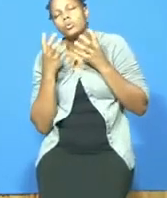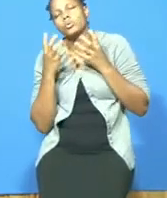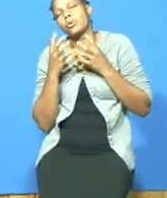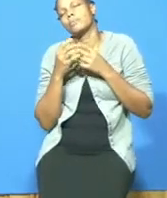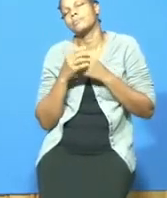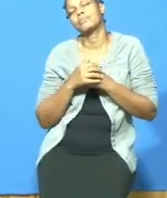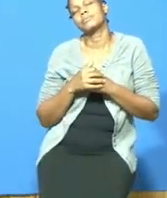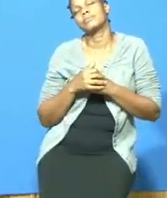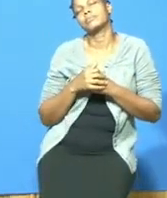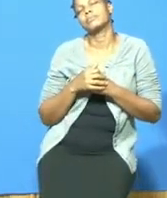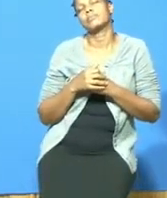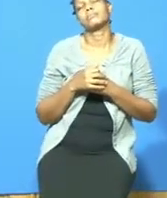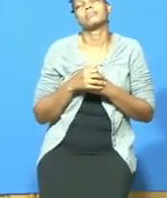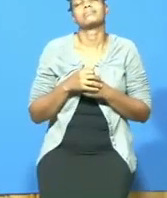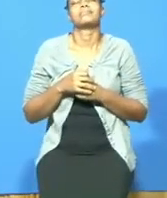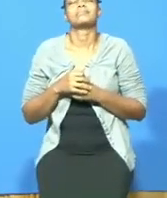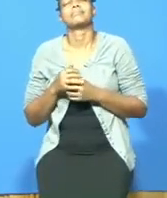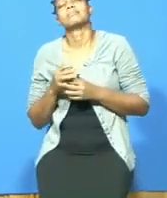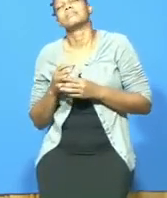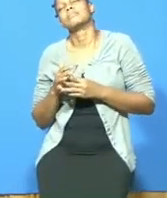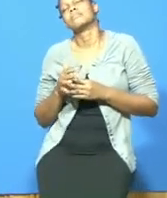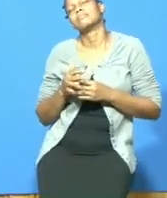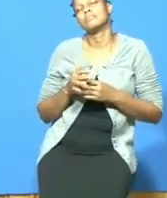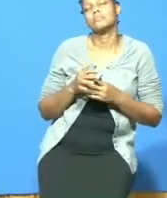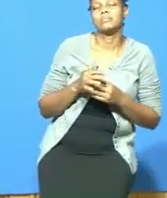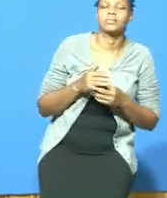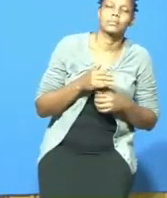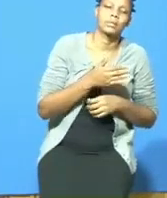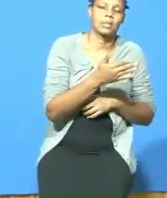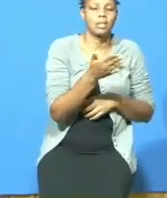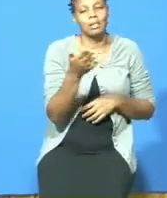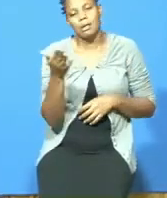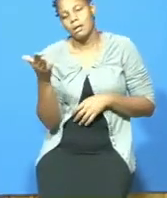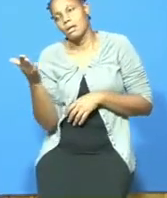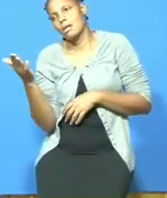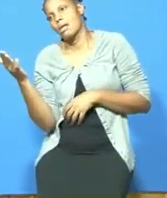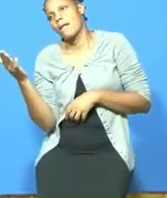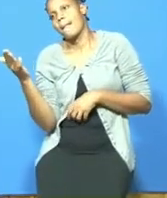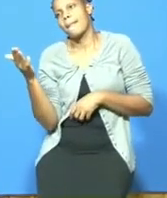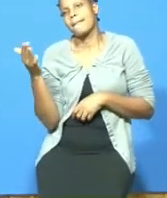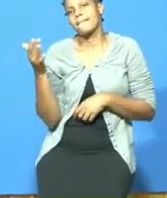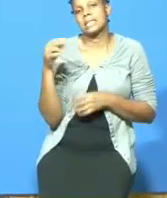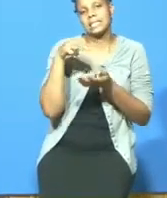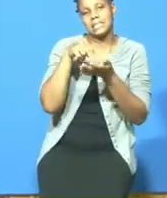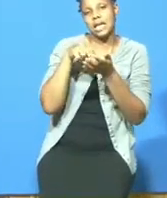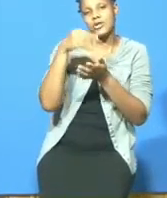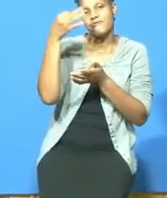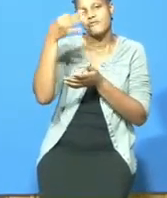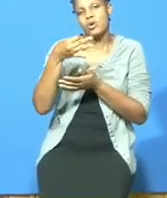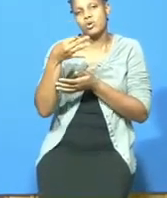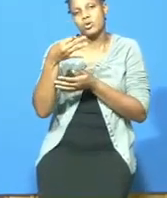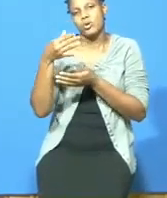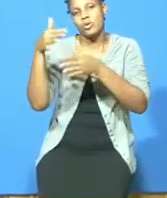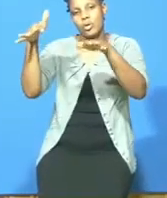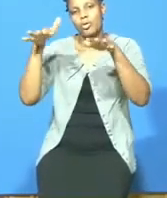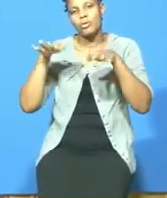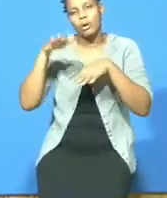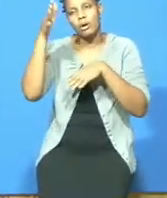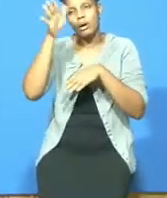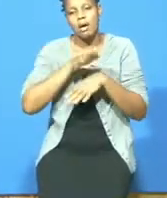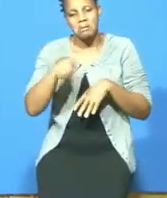go. Therefore, they are before the throne of God, and they serve